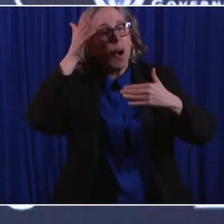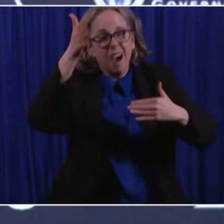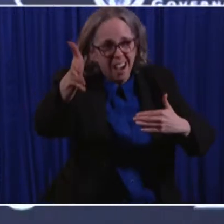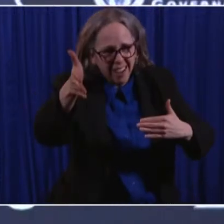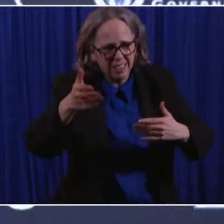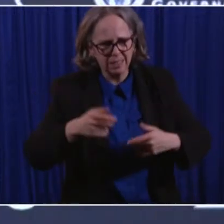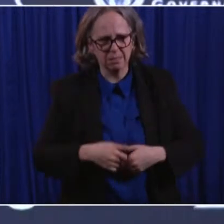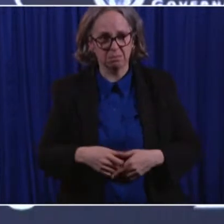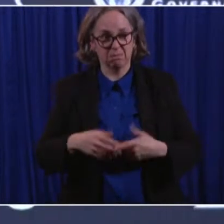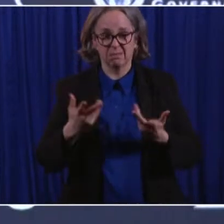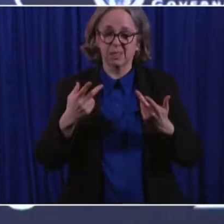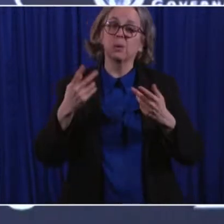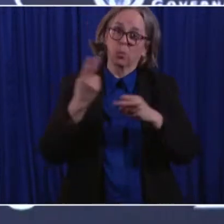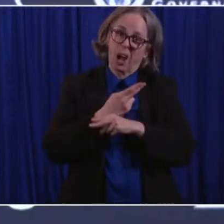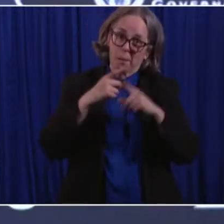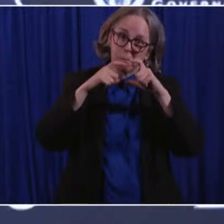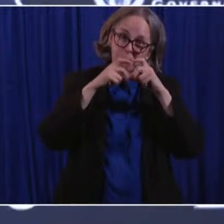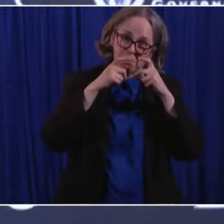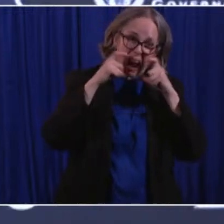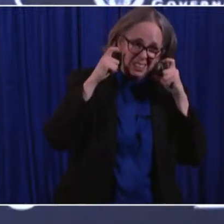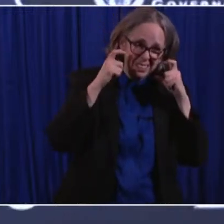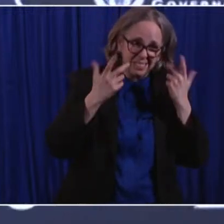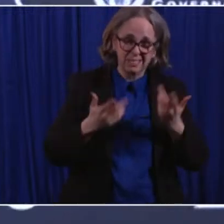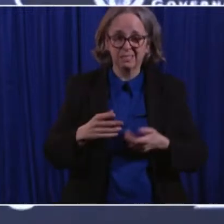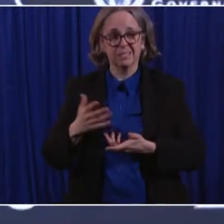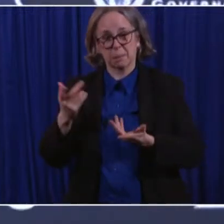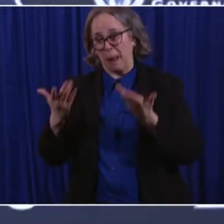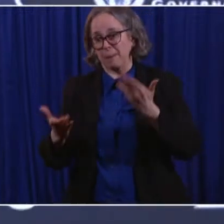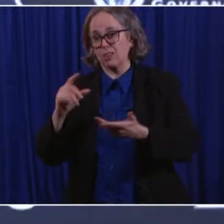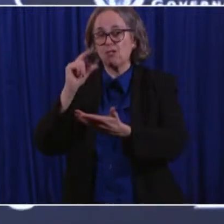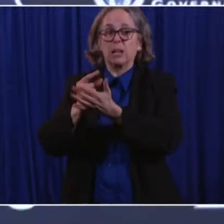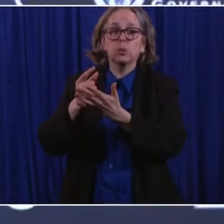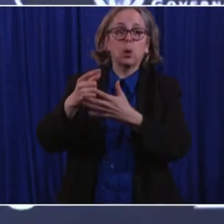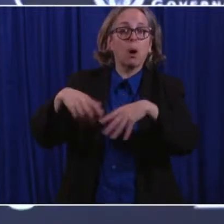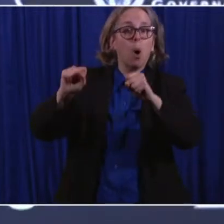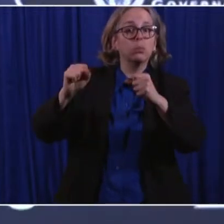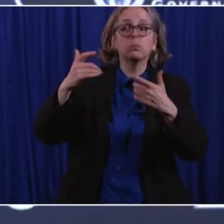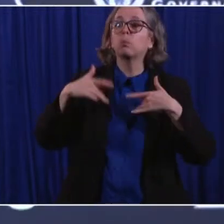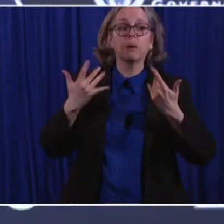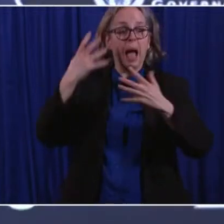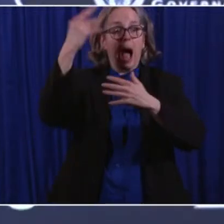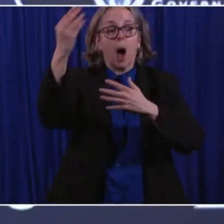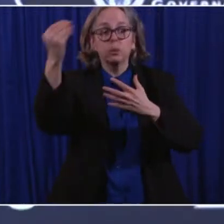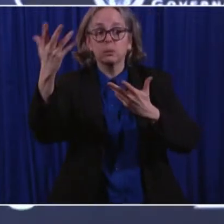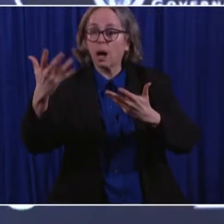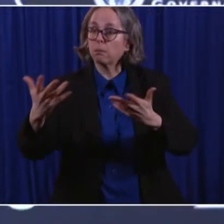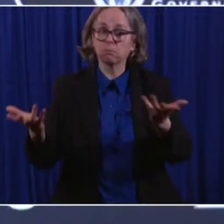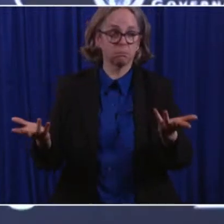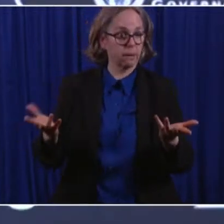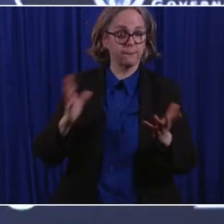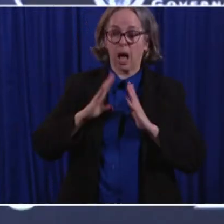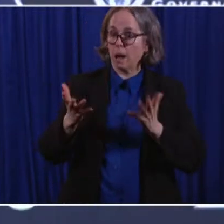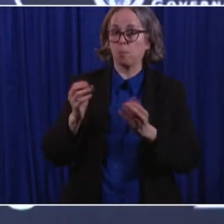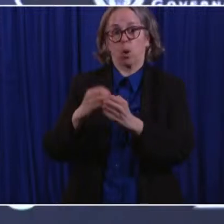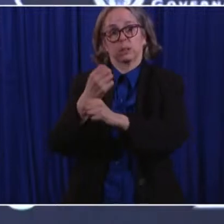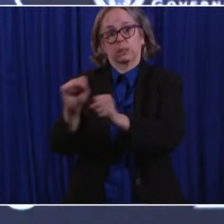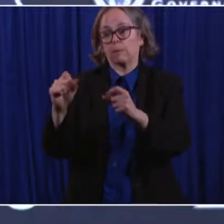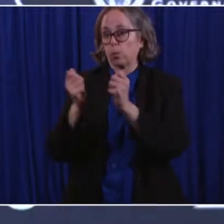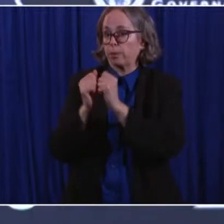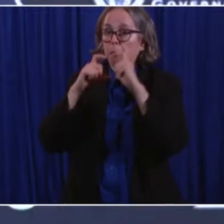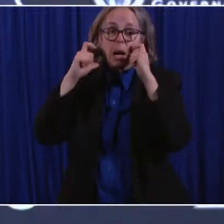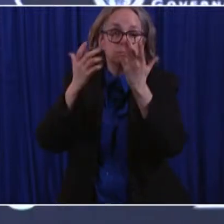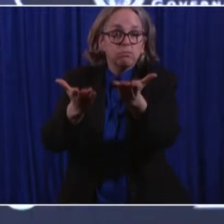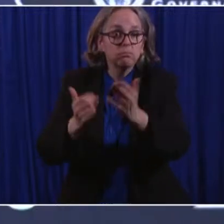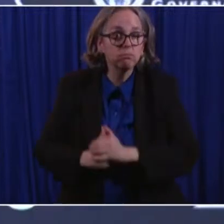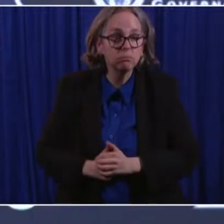about graduation and you can figure out how to do it outside, it's obviously going to be safer outside than inside. But try to keep